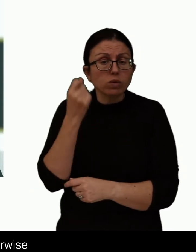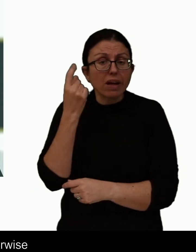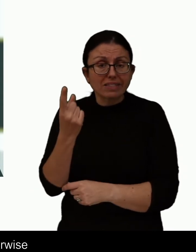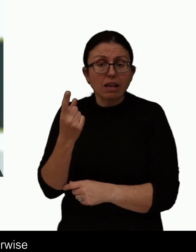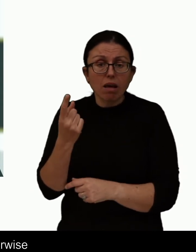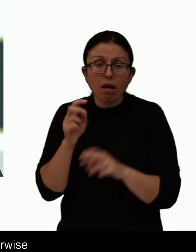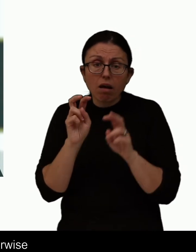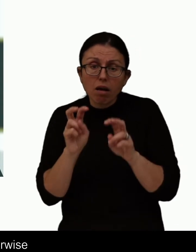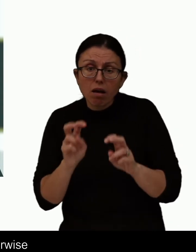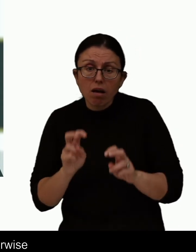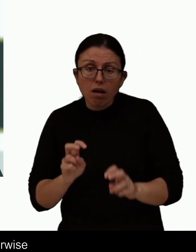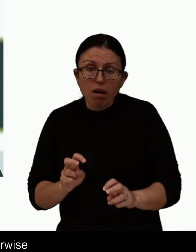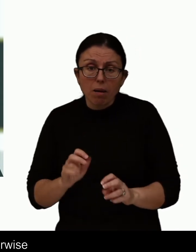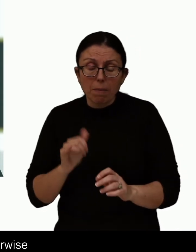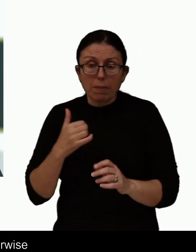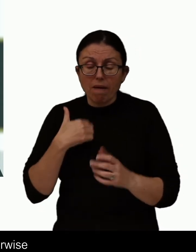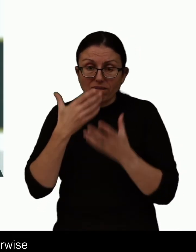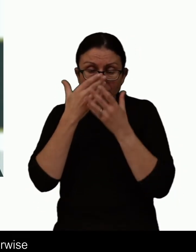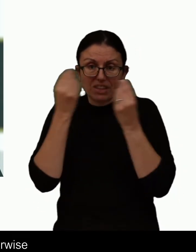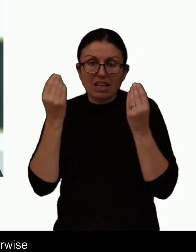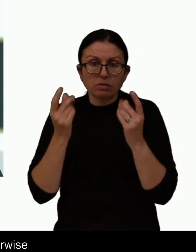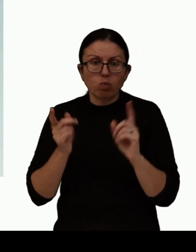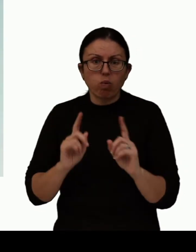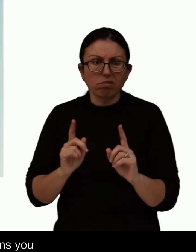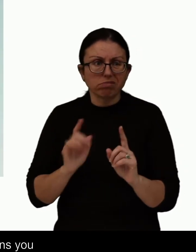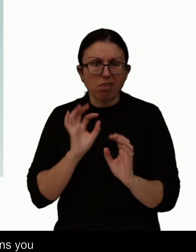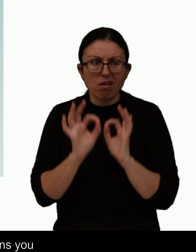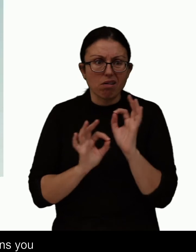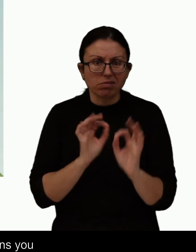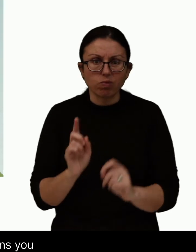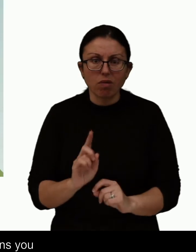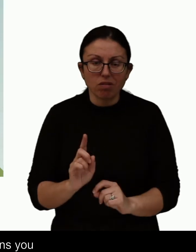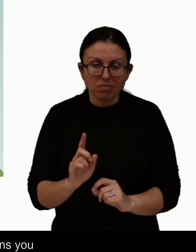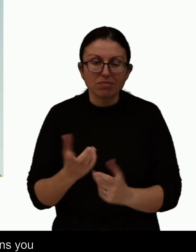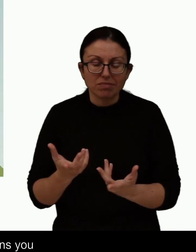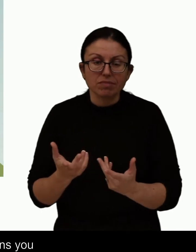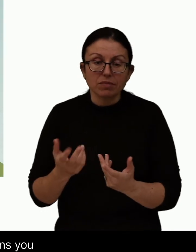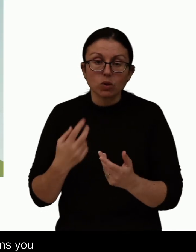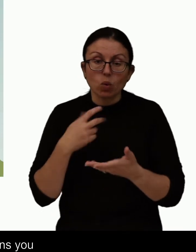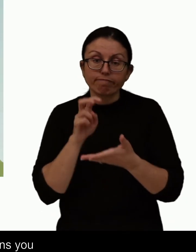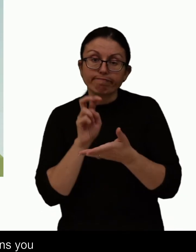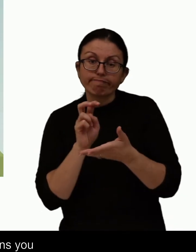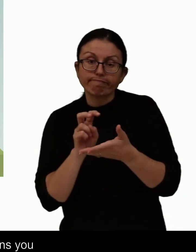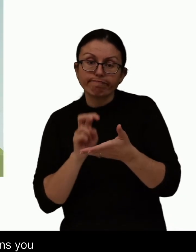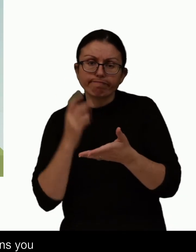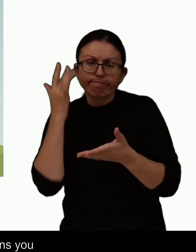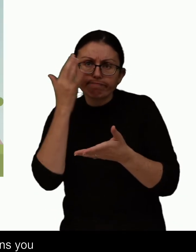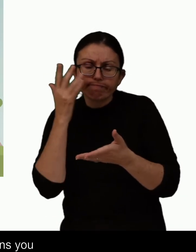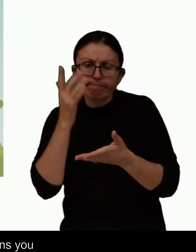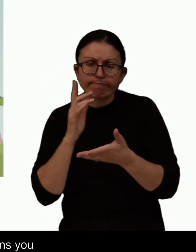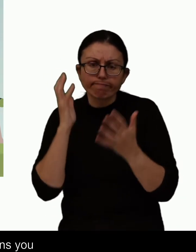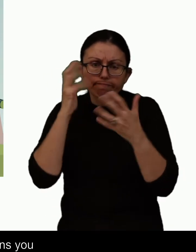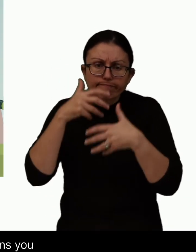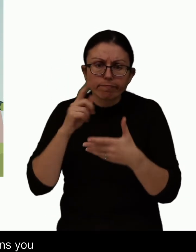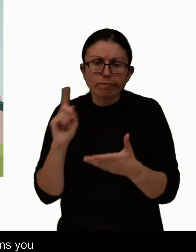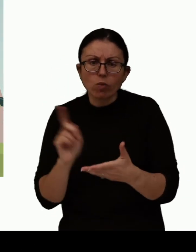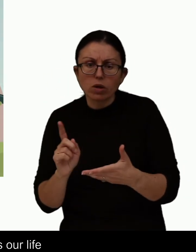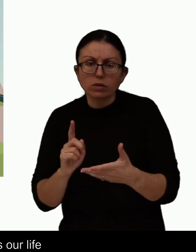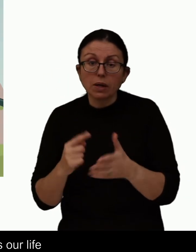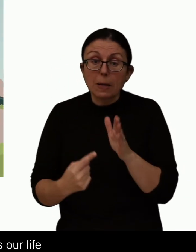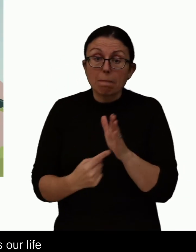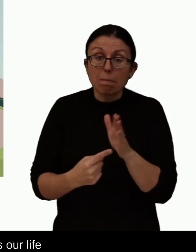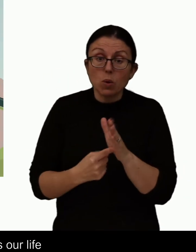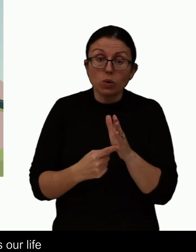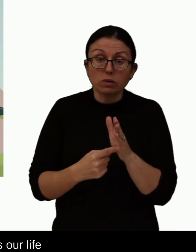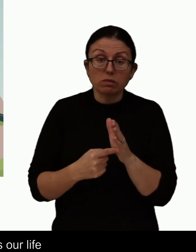good idea. Otherwise I'd forget what I want to ask. Have a think about what concerns you and what's most important to you.